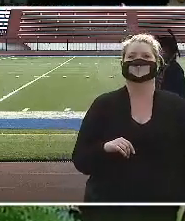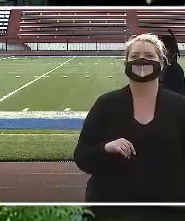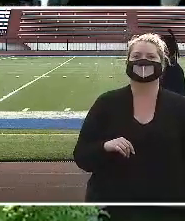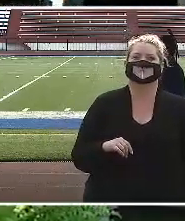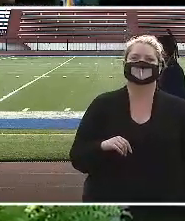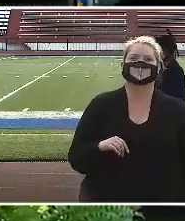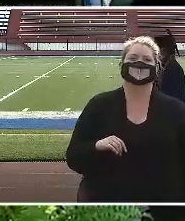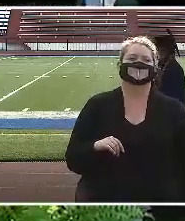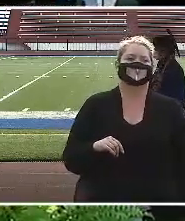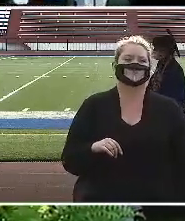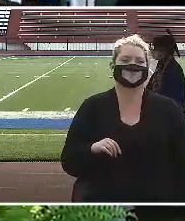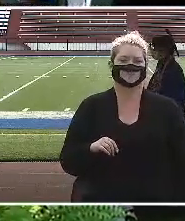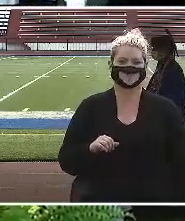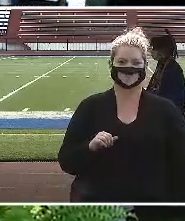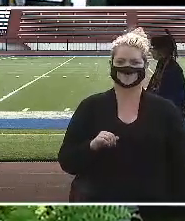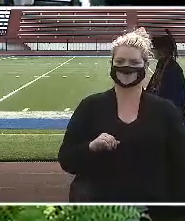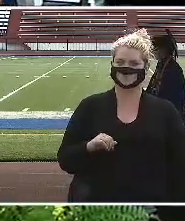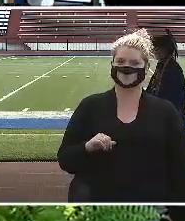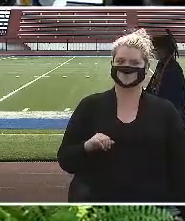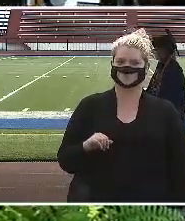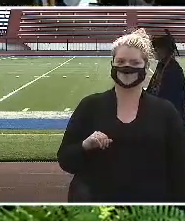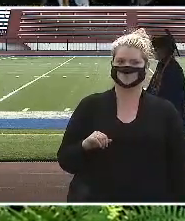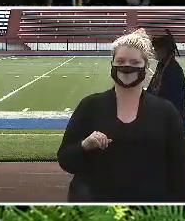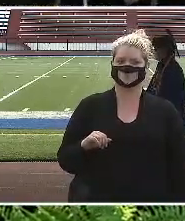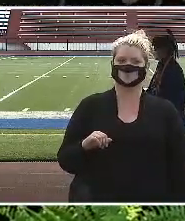Blaze Clum.